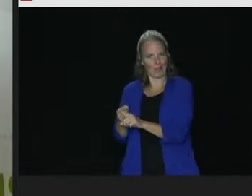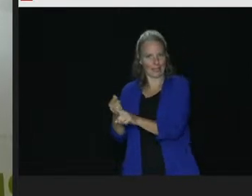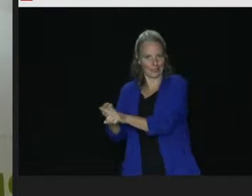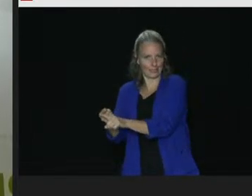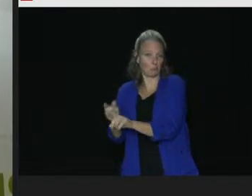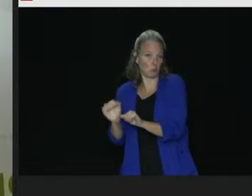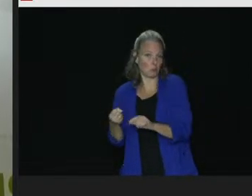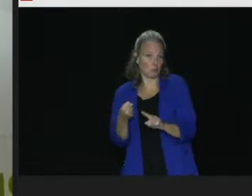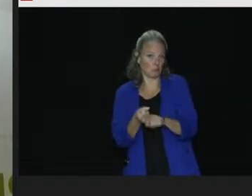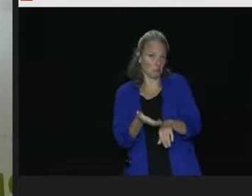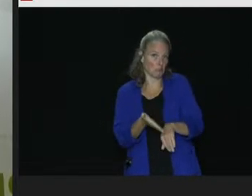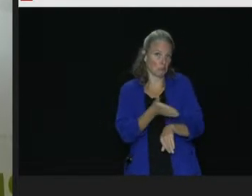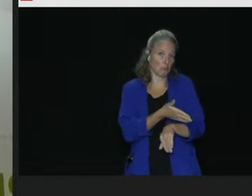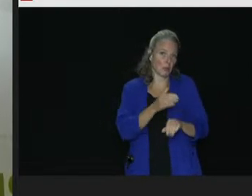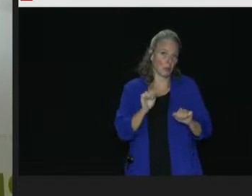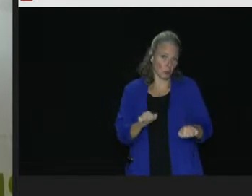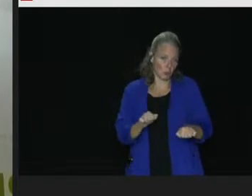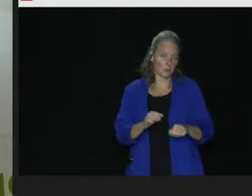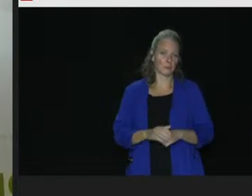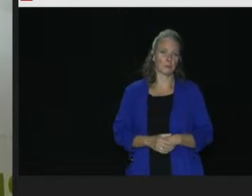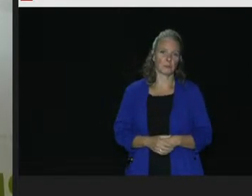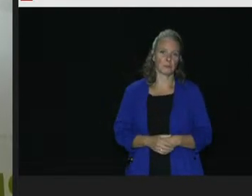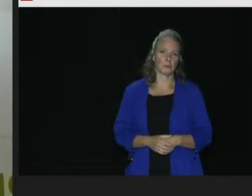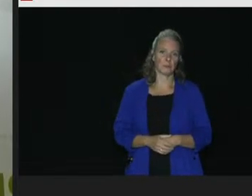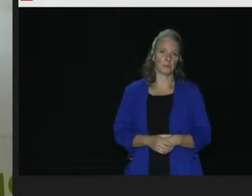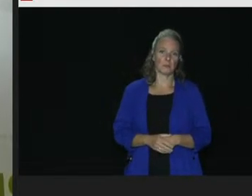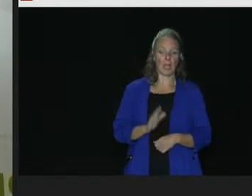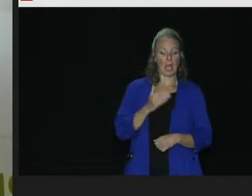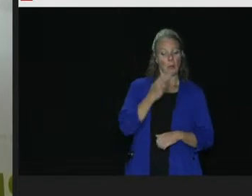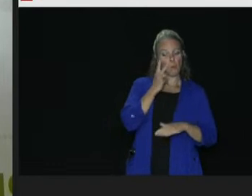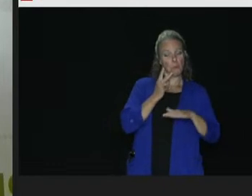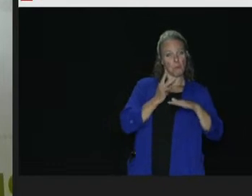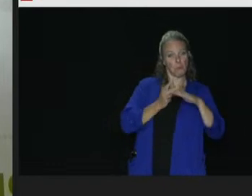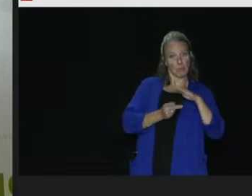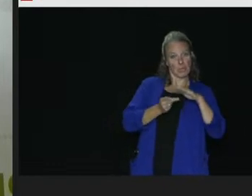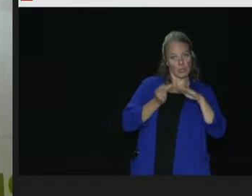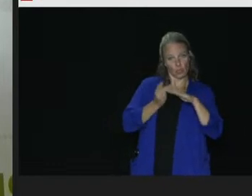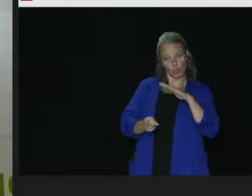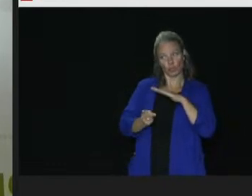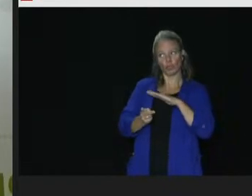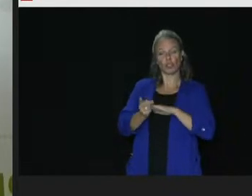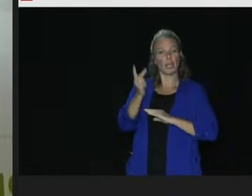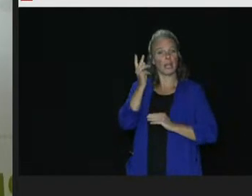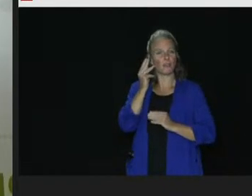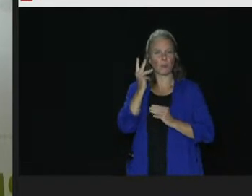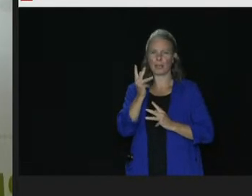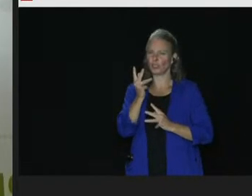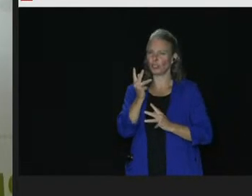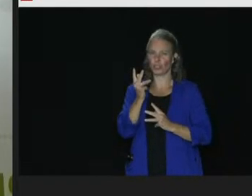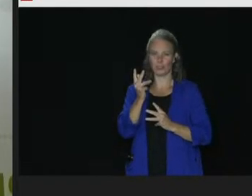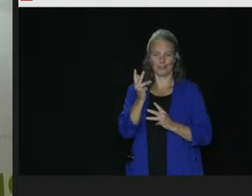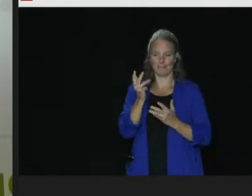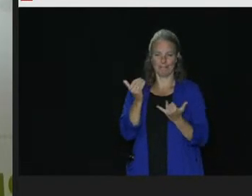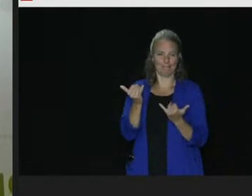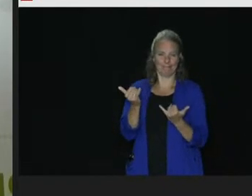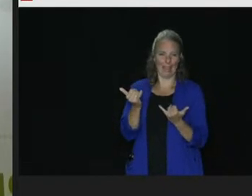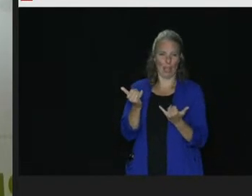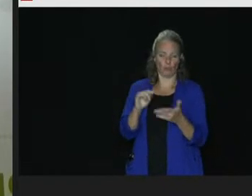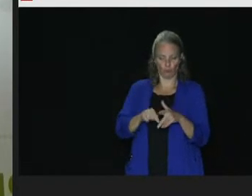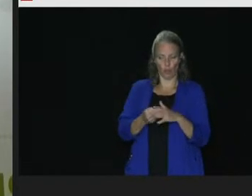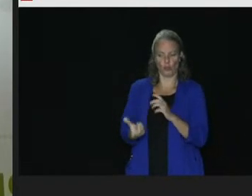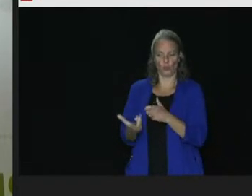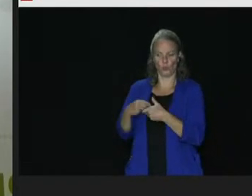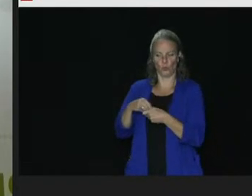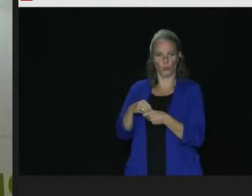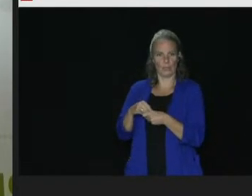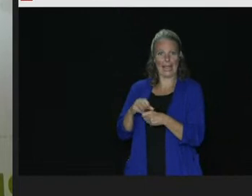is the modeling information is just being pulled together right now. So we might see some of